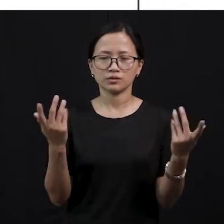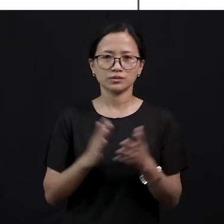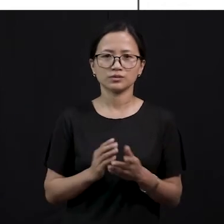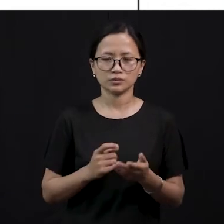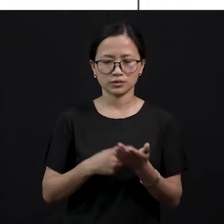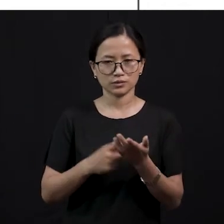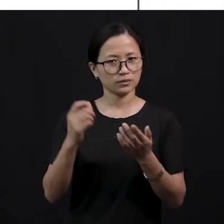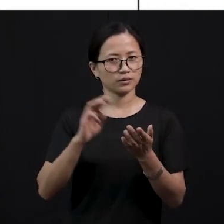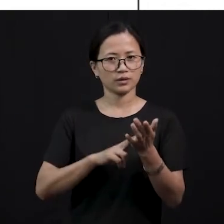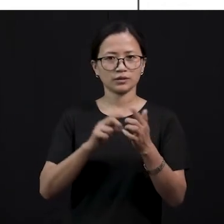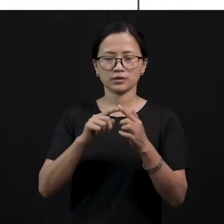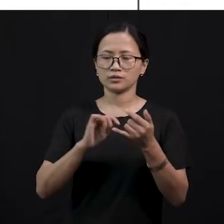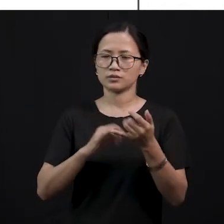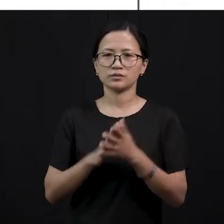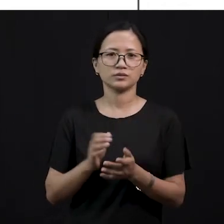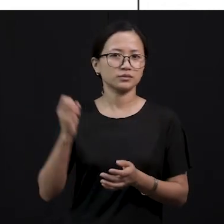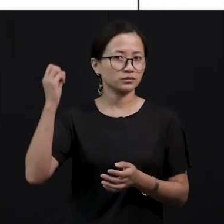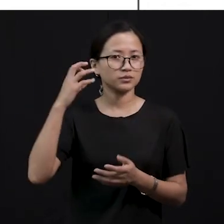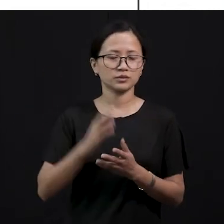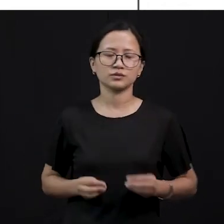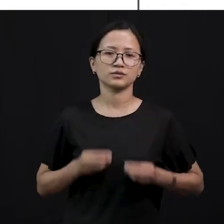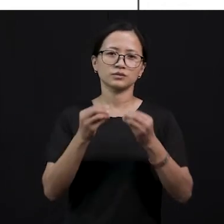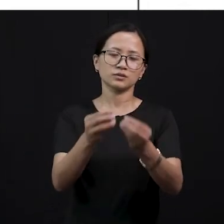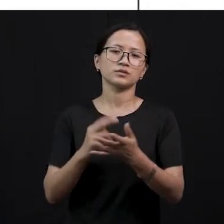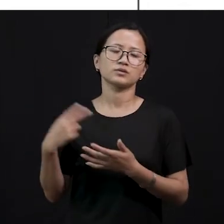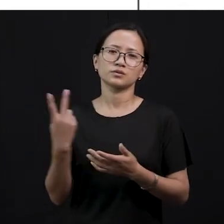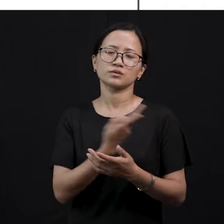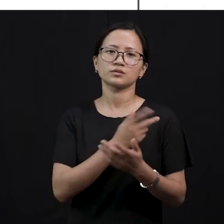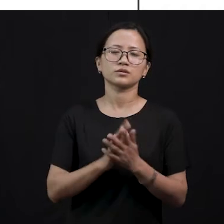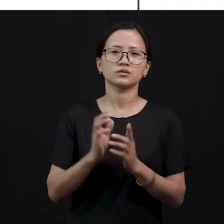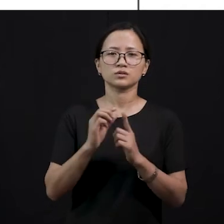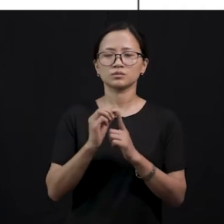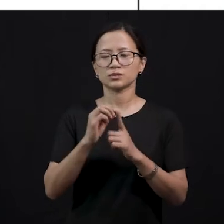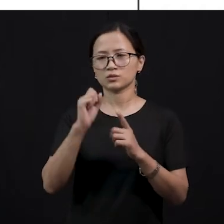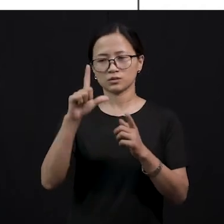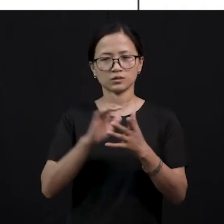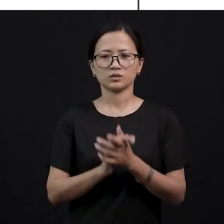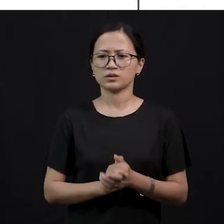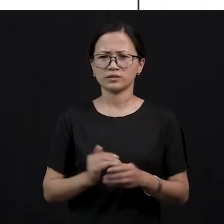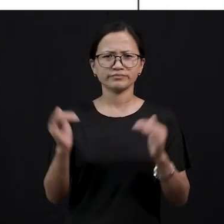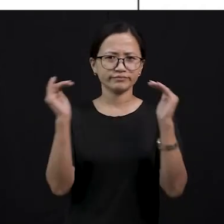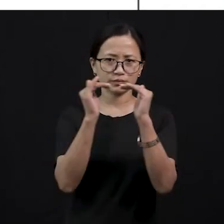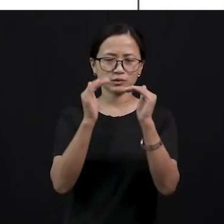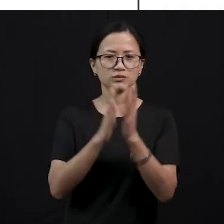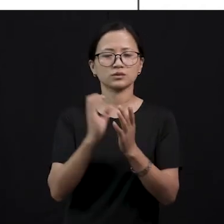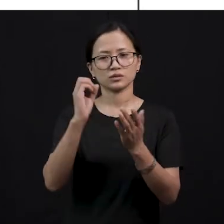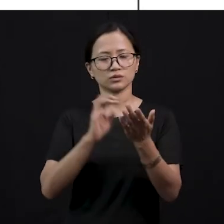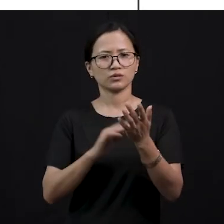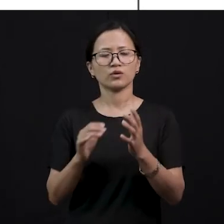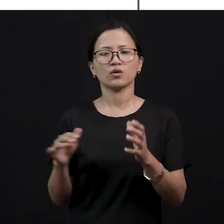is given to us. Then the political parties, you should give equal coverage. You should give equal coverage to the ruling